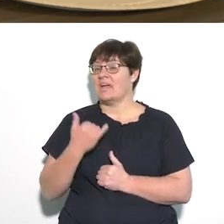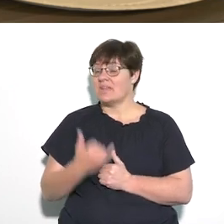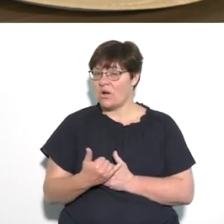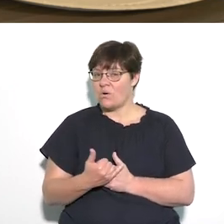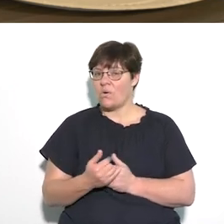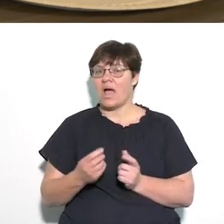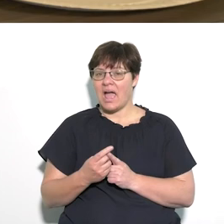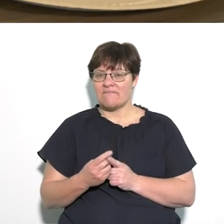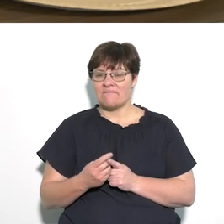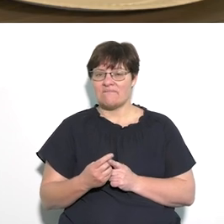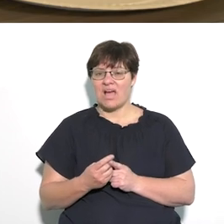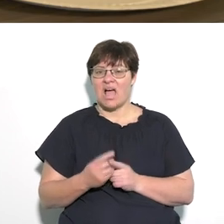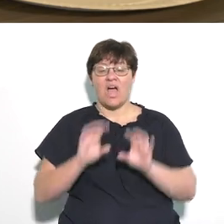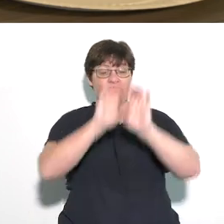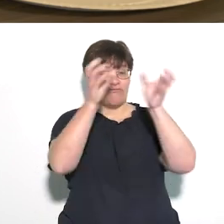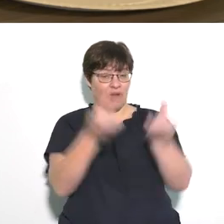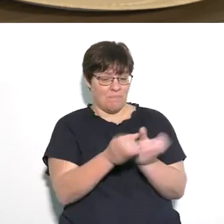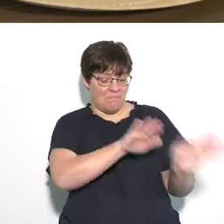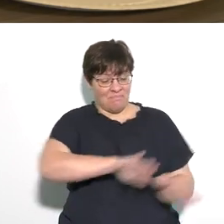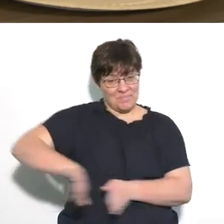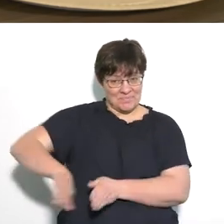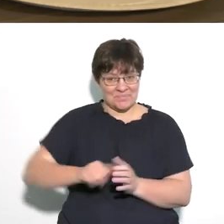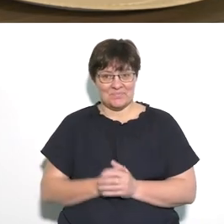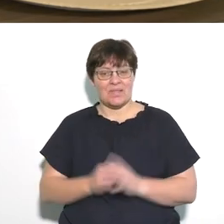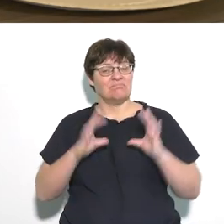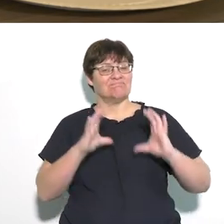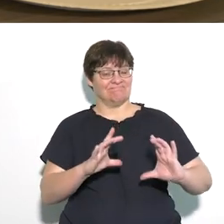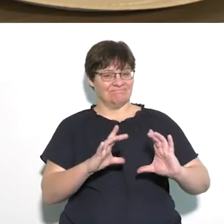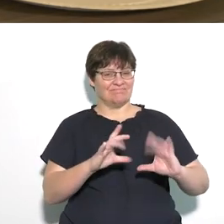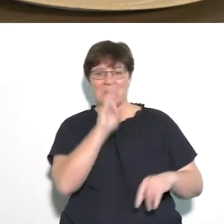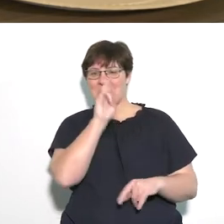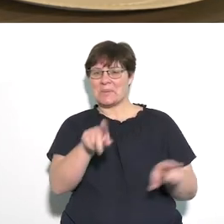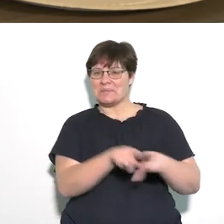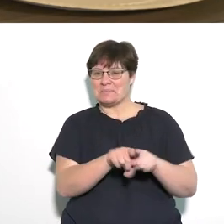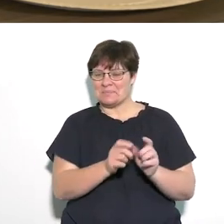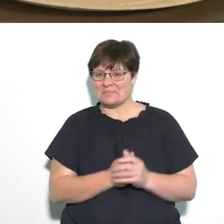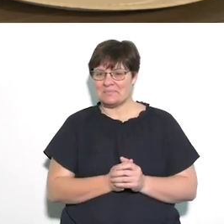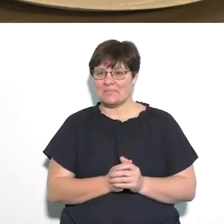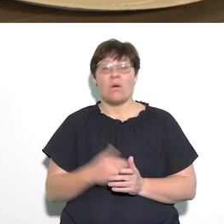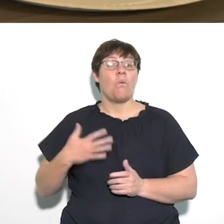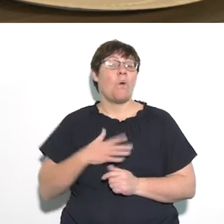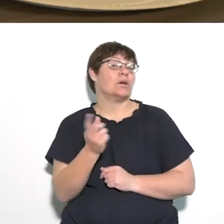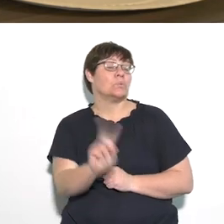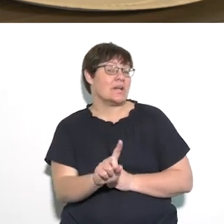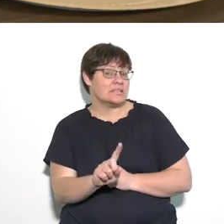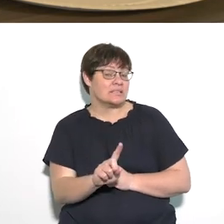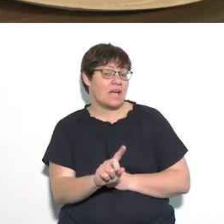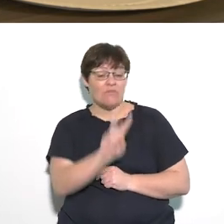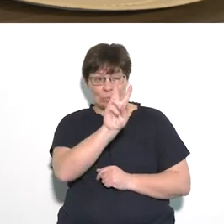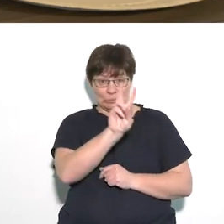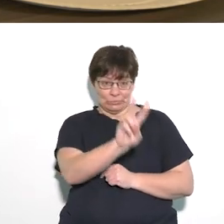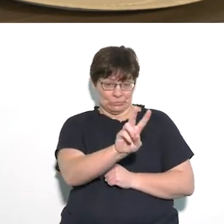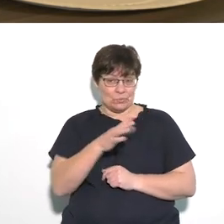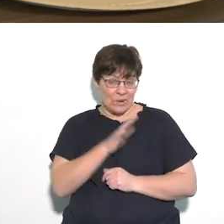And then you've just got the frame that's left now. Hey, we'll put that aside. So this is what our circle looks like. And what you want to do is you want to